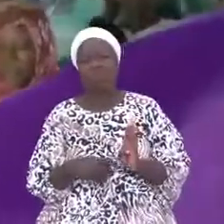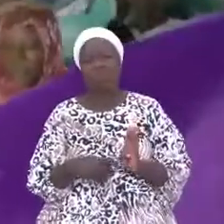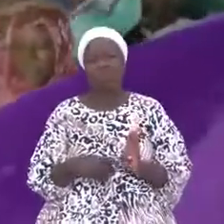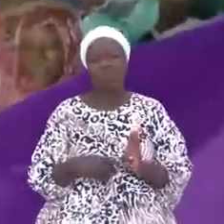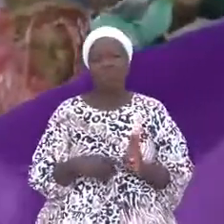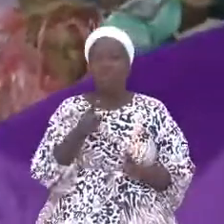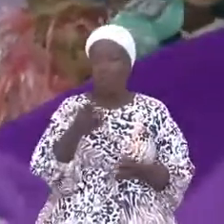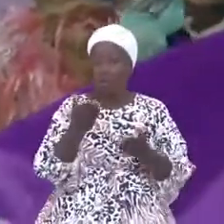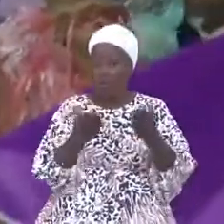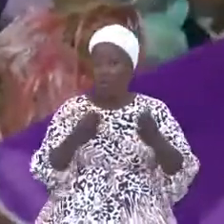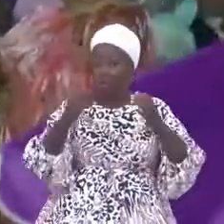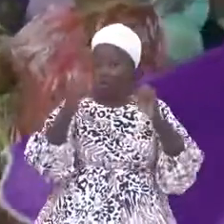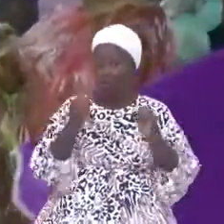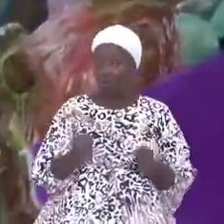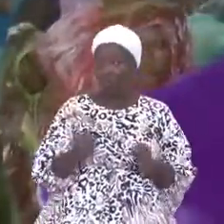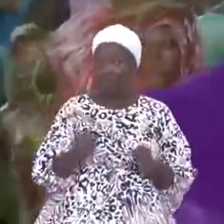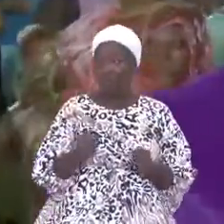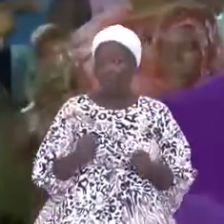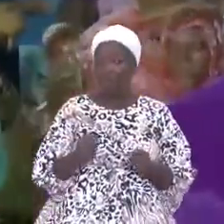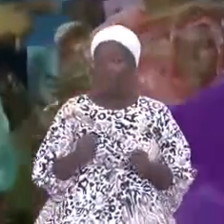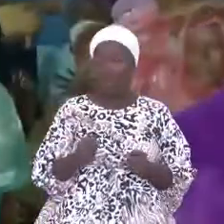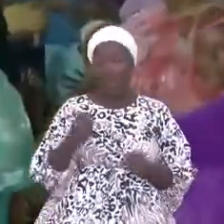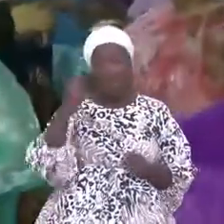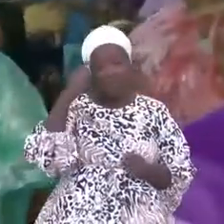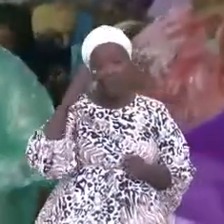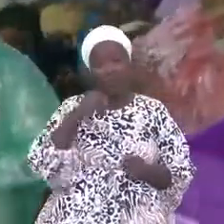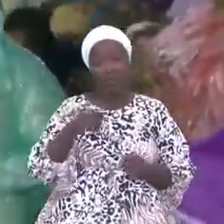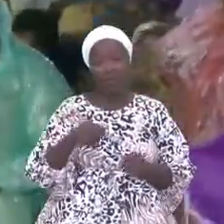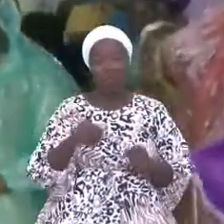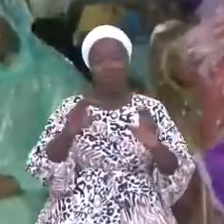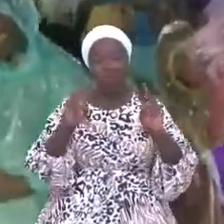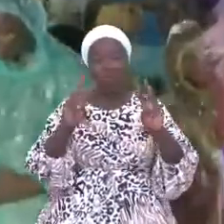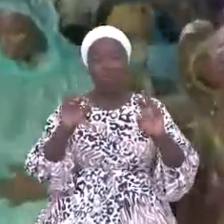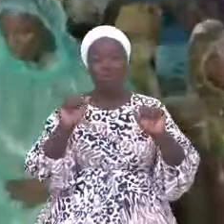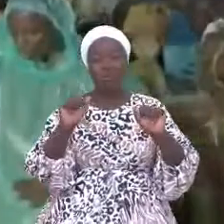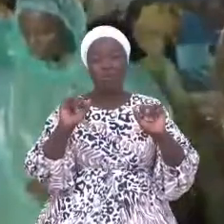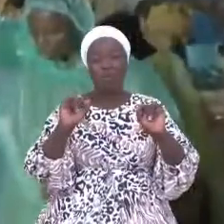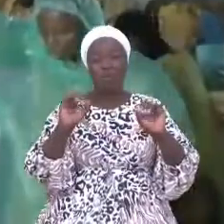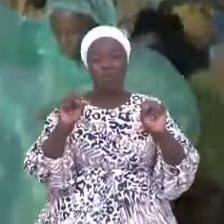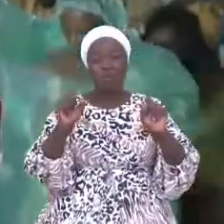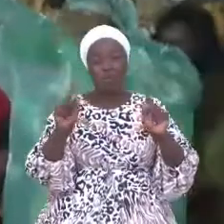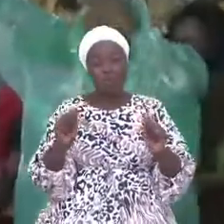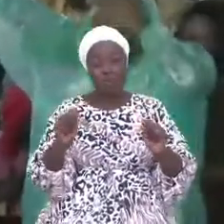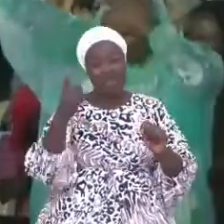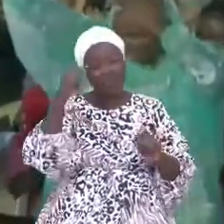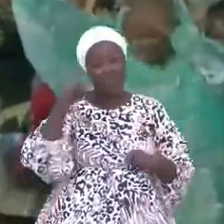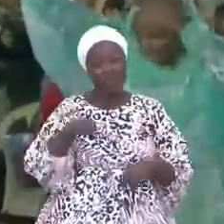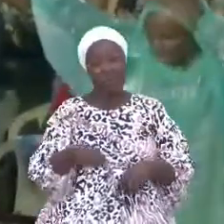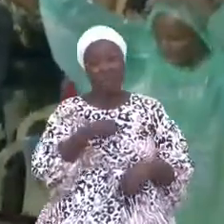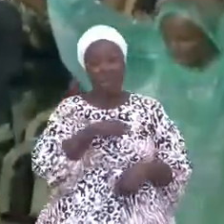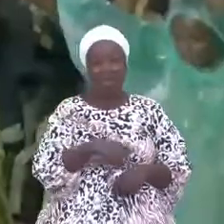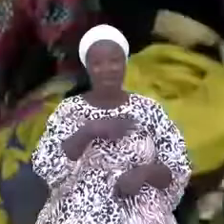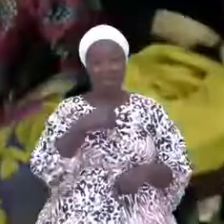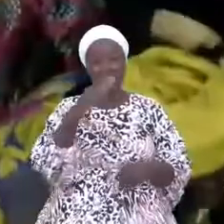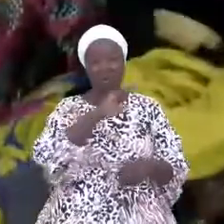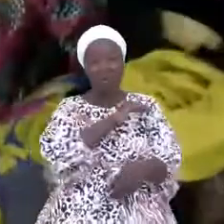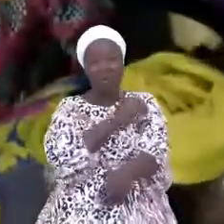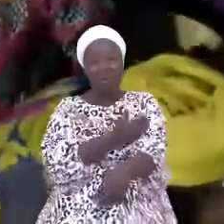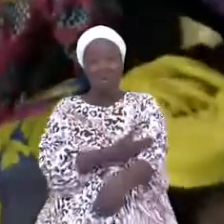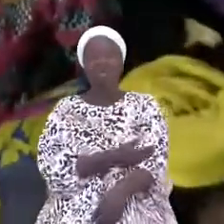You want strength for your waist, for your legs, for your hands? Tell him.